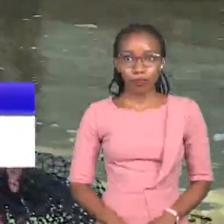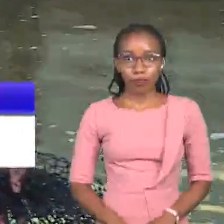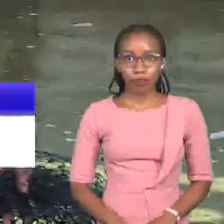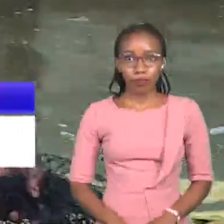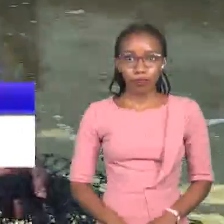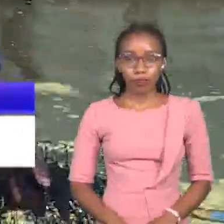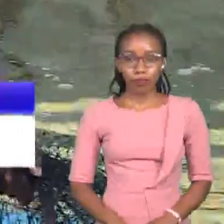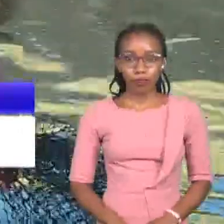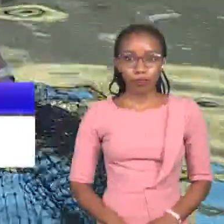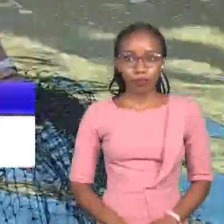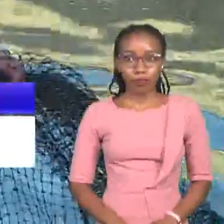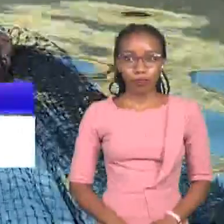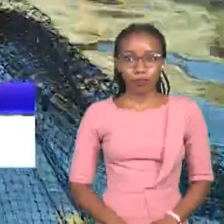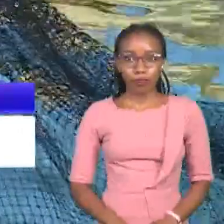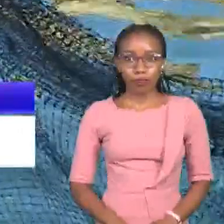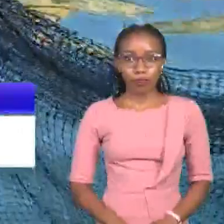Kagina.